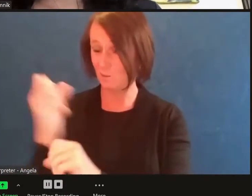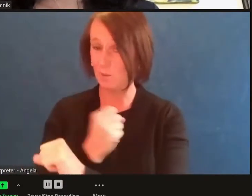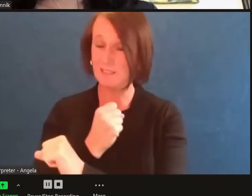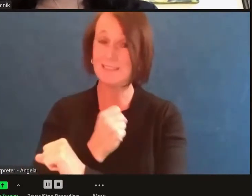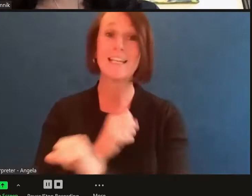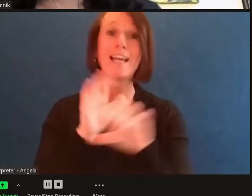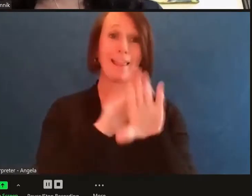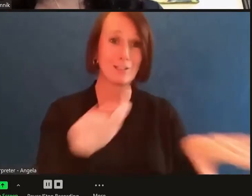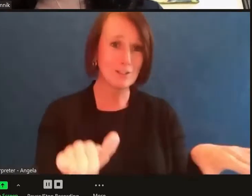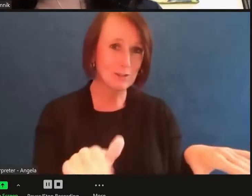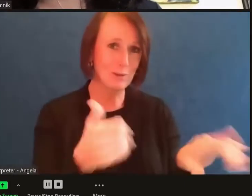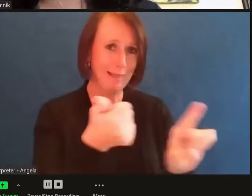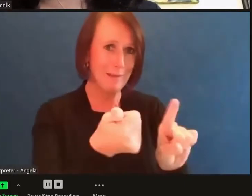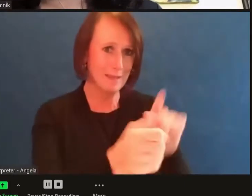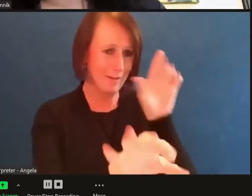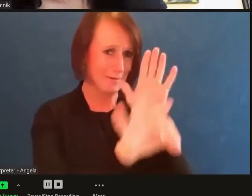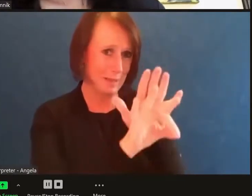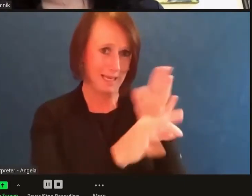sometimes it's